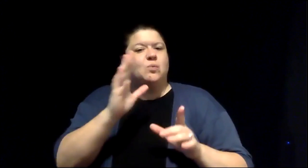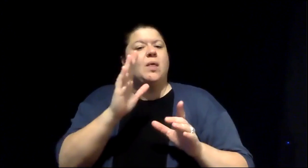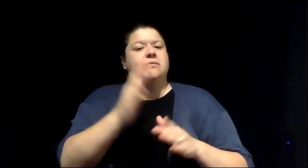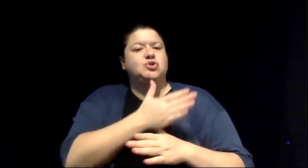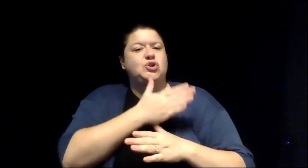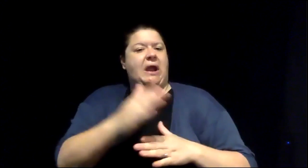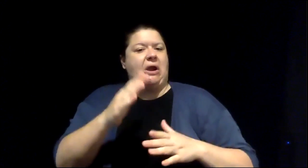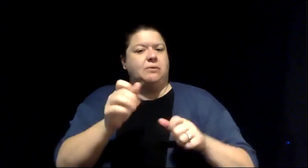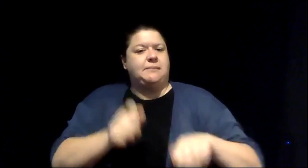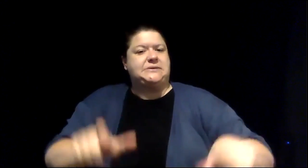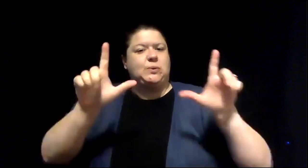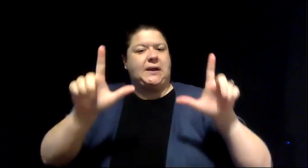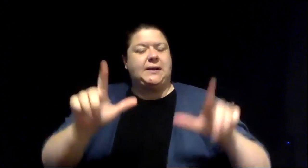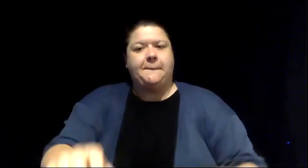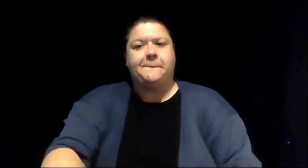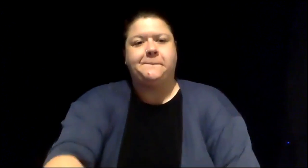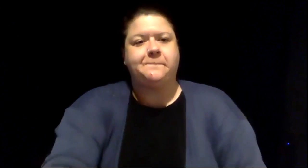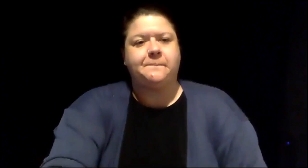real quick